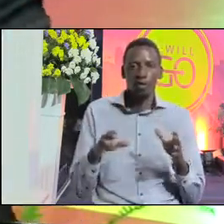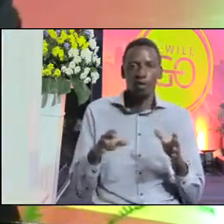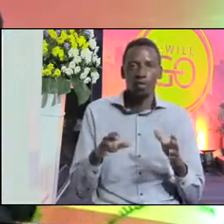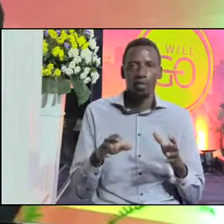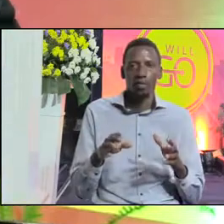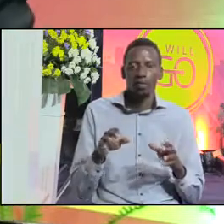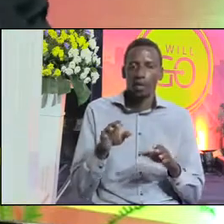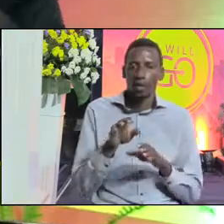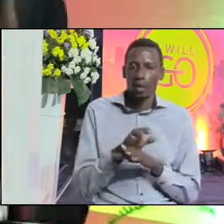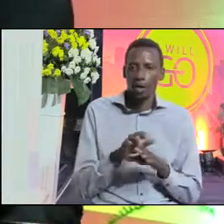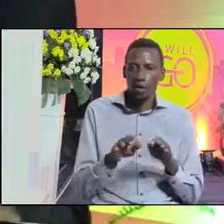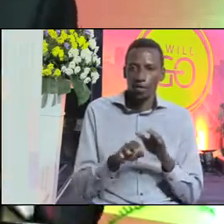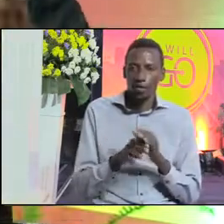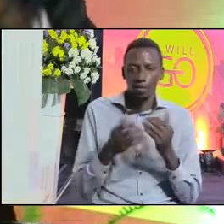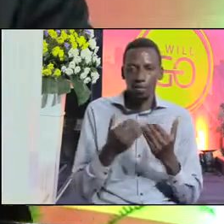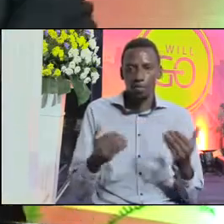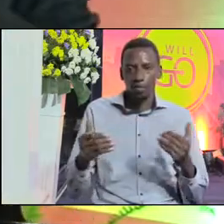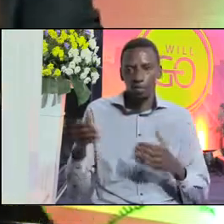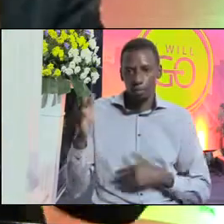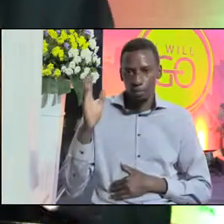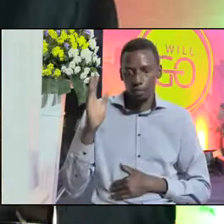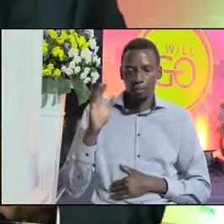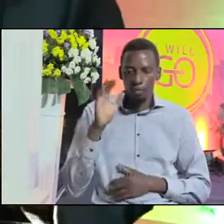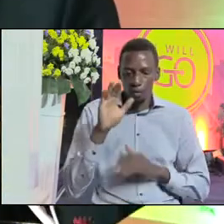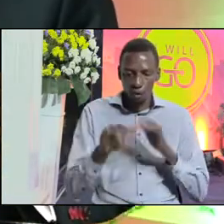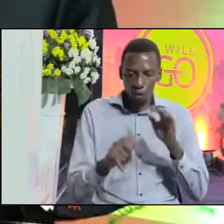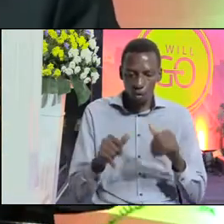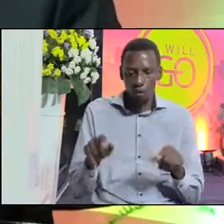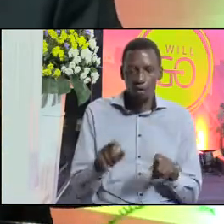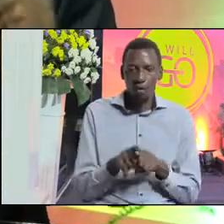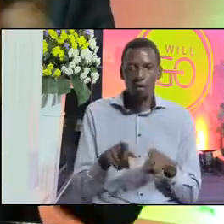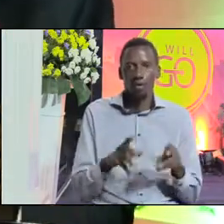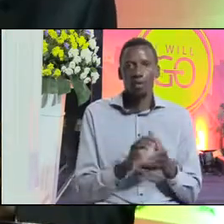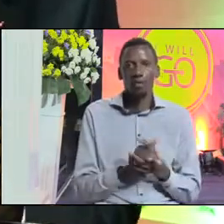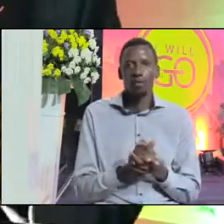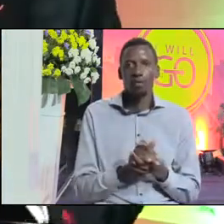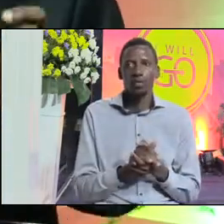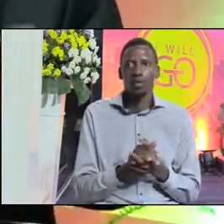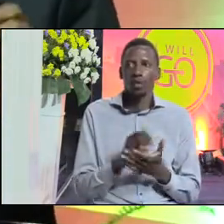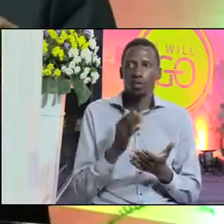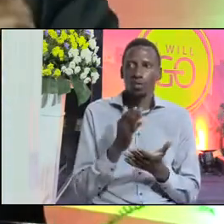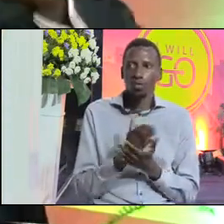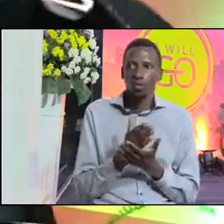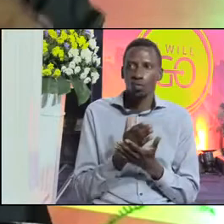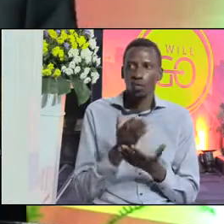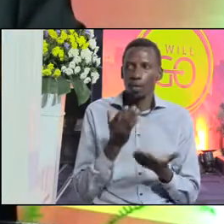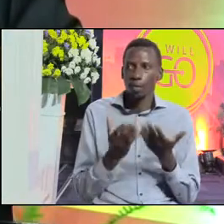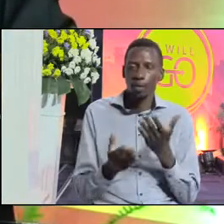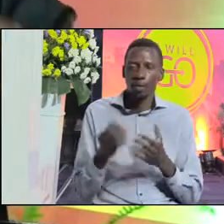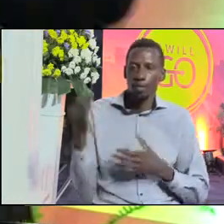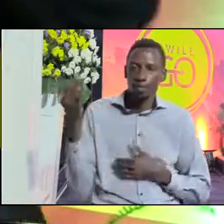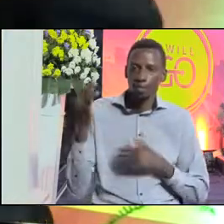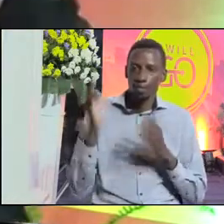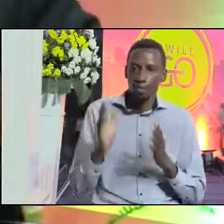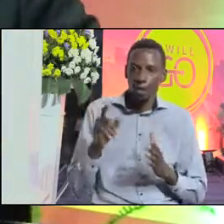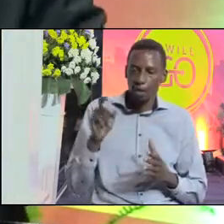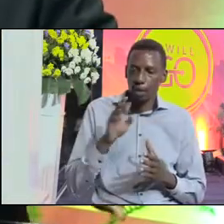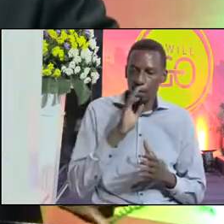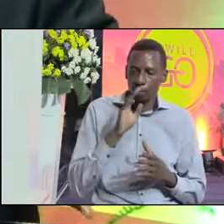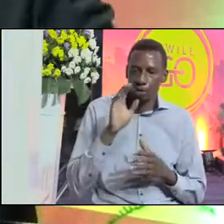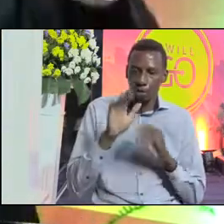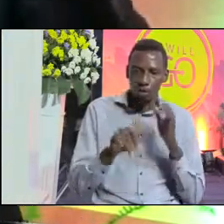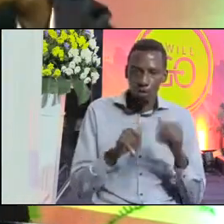every child of God has been called. And even though the preacher must be called in order